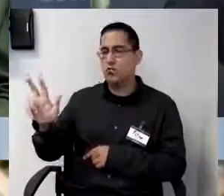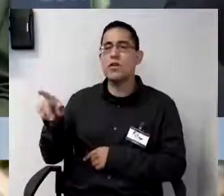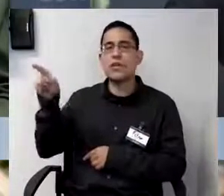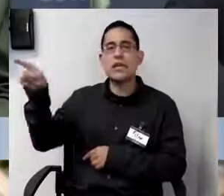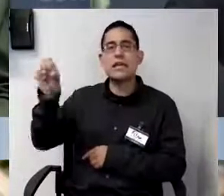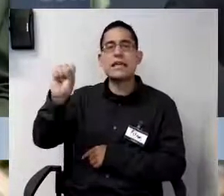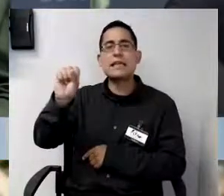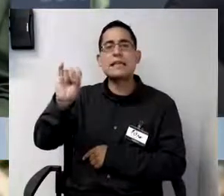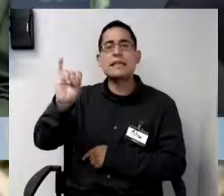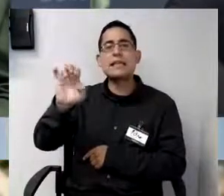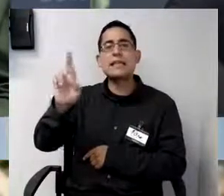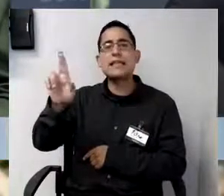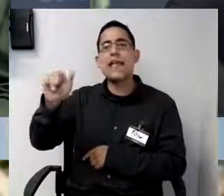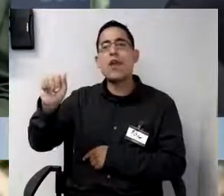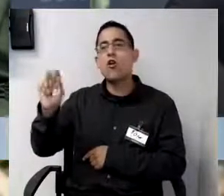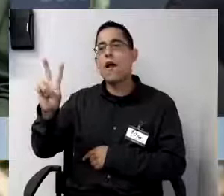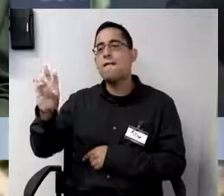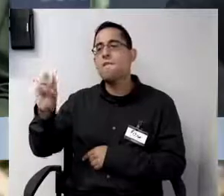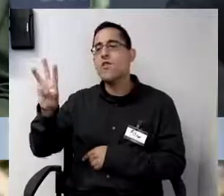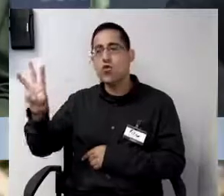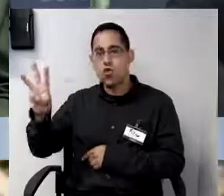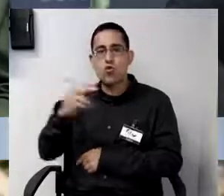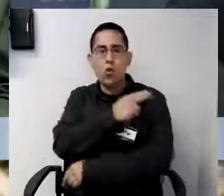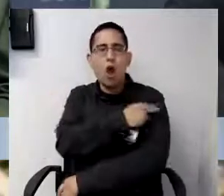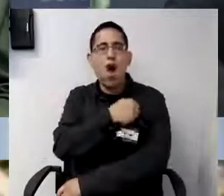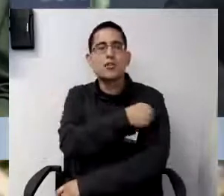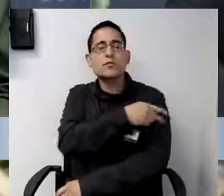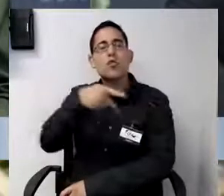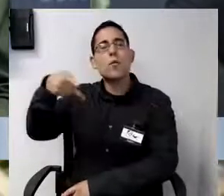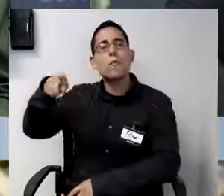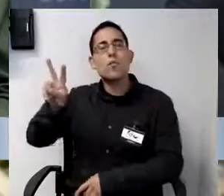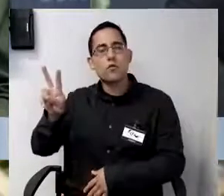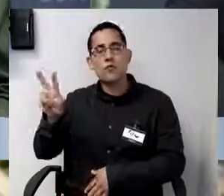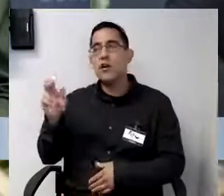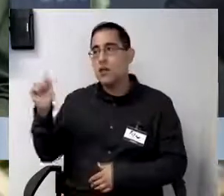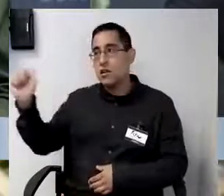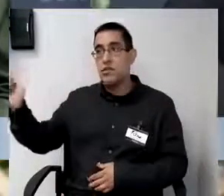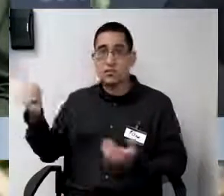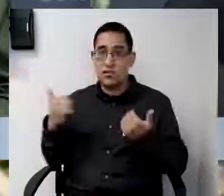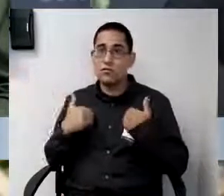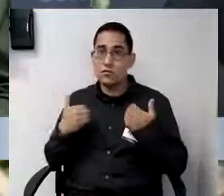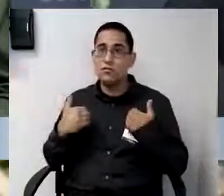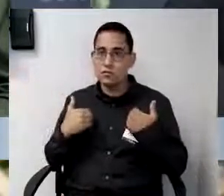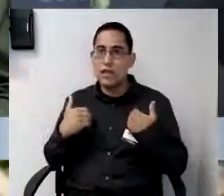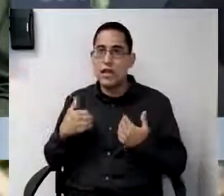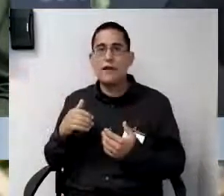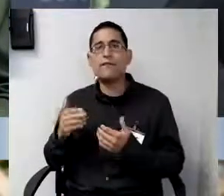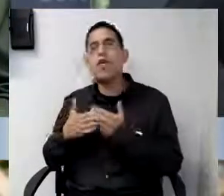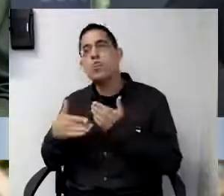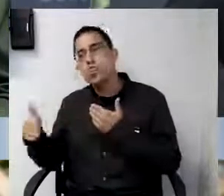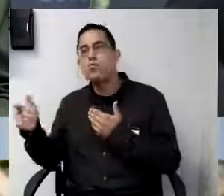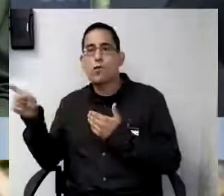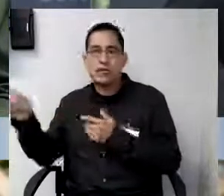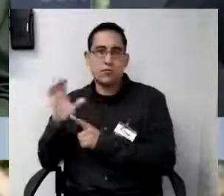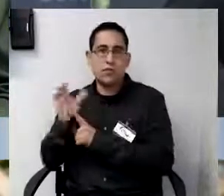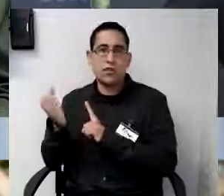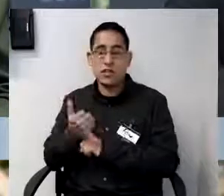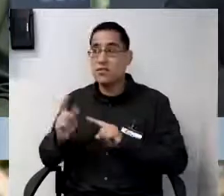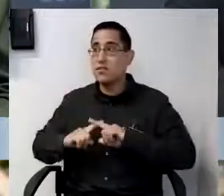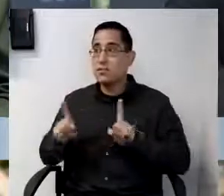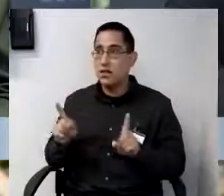is pretty much the only other hospital that has COVID positive patients, and they've been experiencing a tremendous